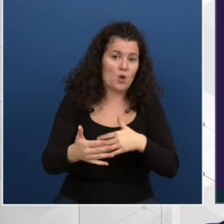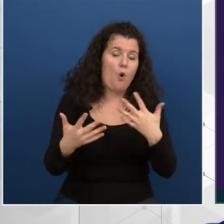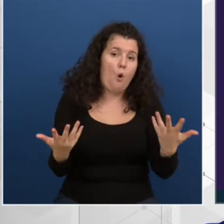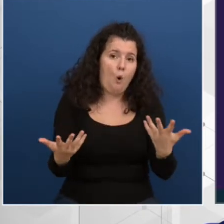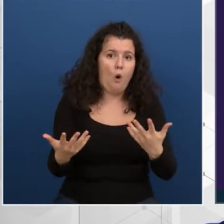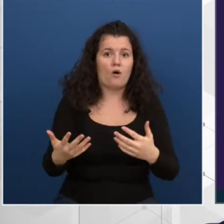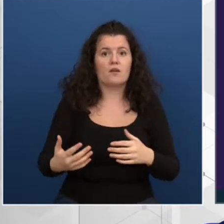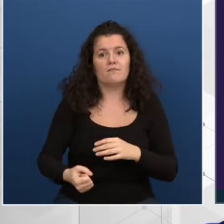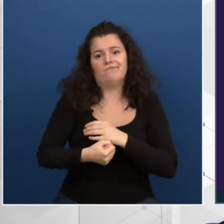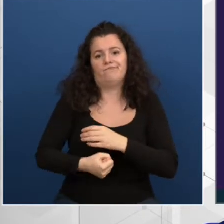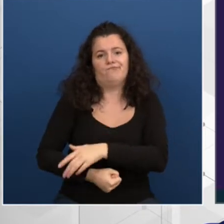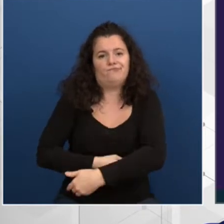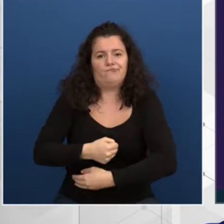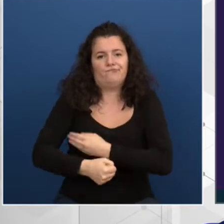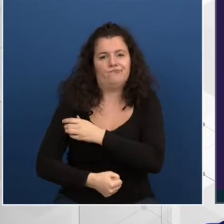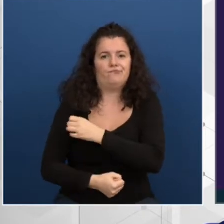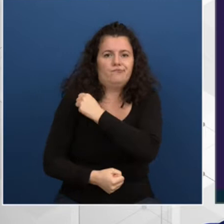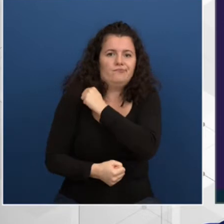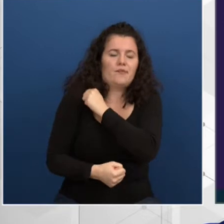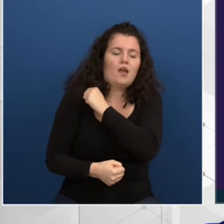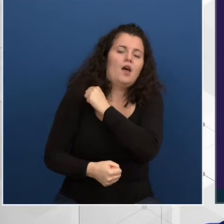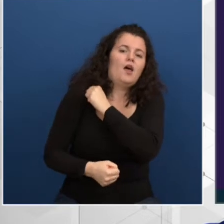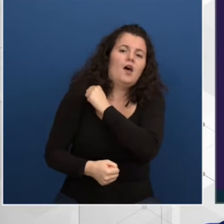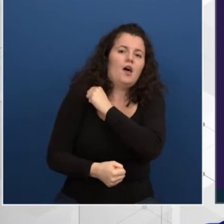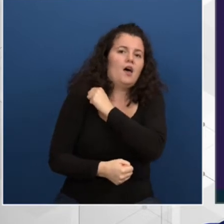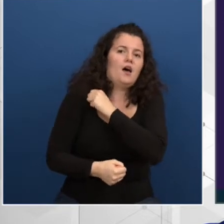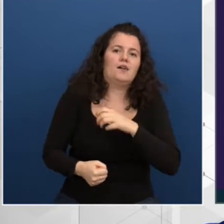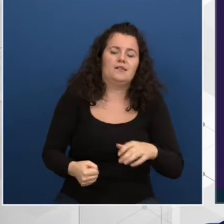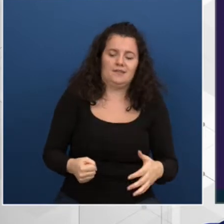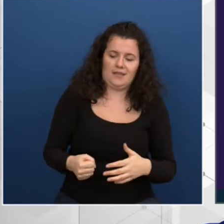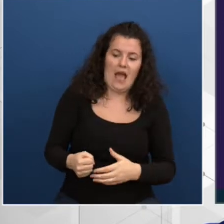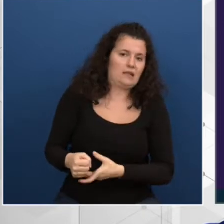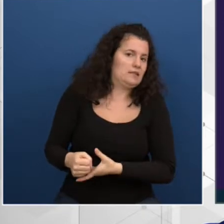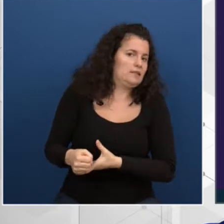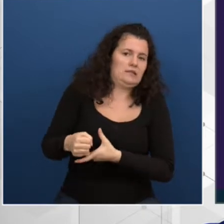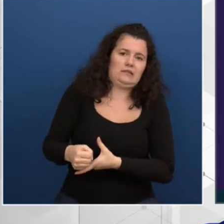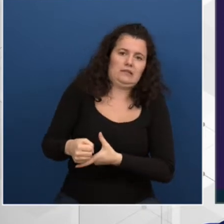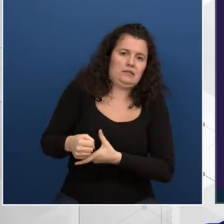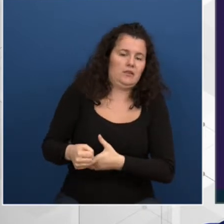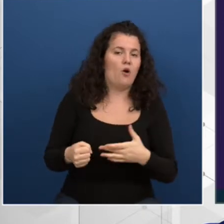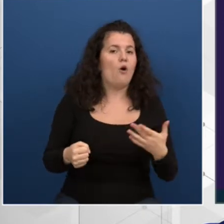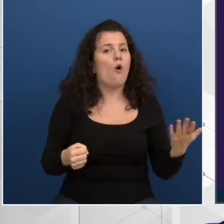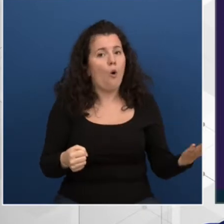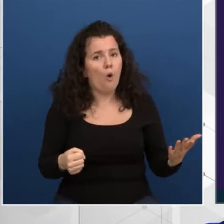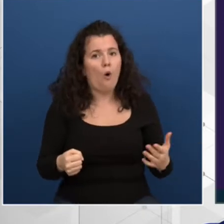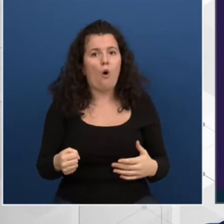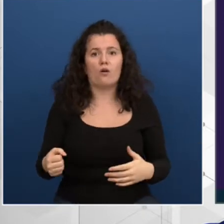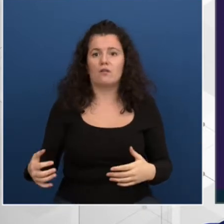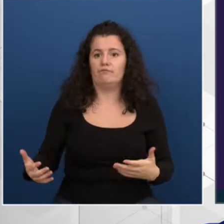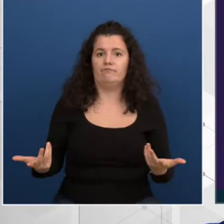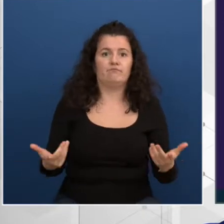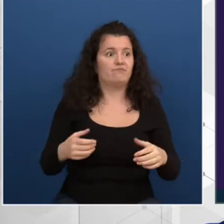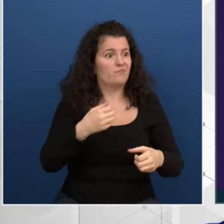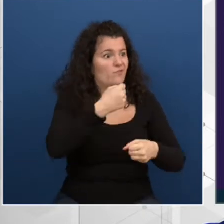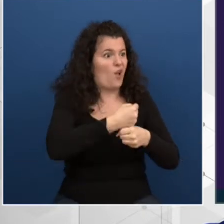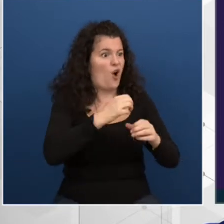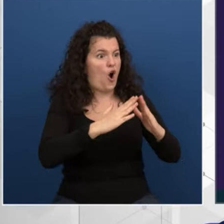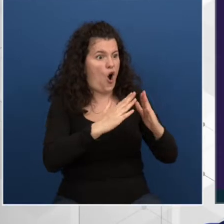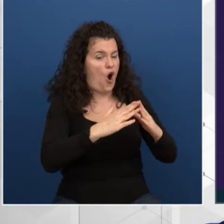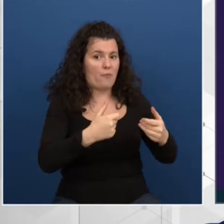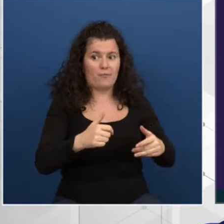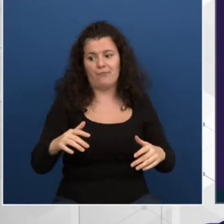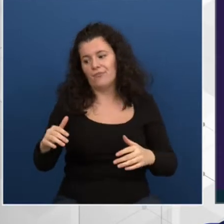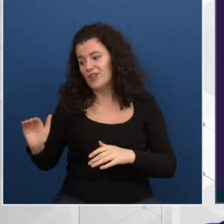they've broken or sprained their wrist, so a temporary change in ability. And there are users who happen to be working from home and trying to parent, so they might